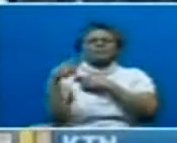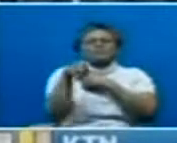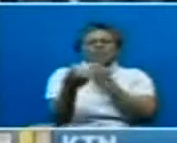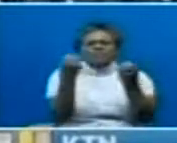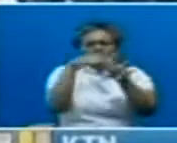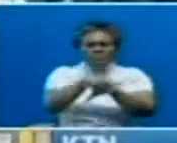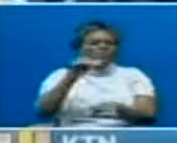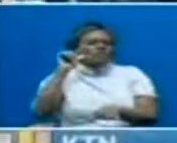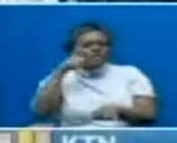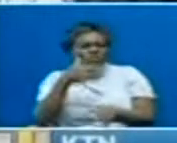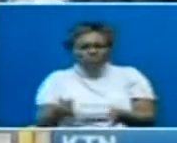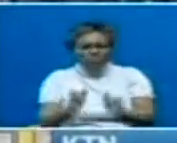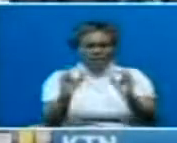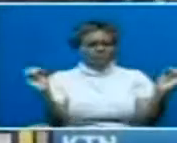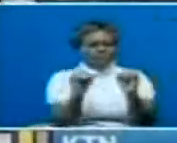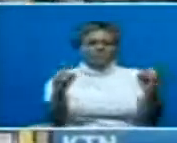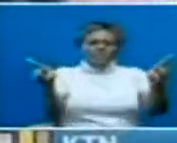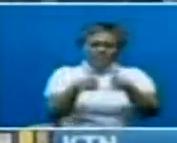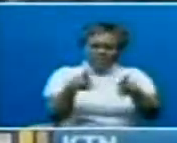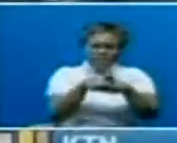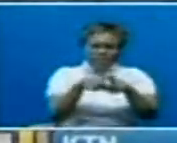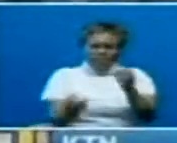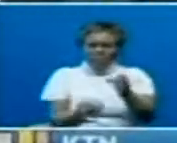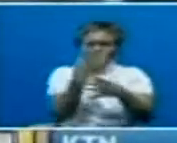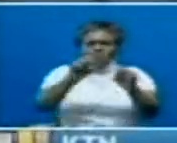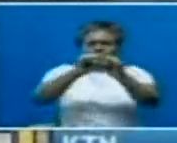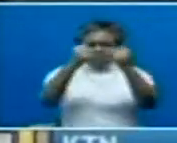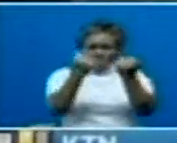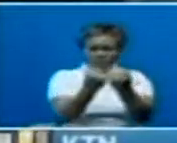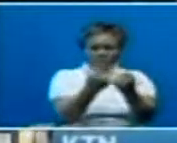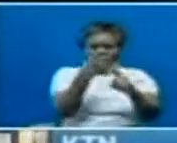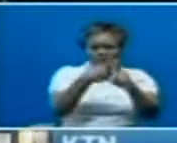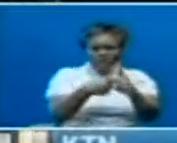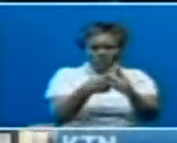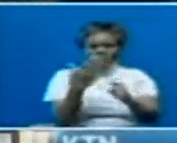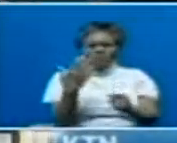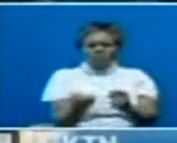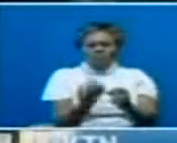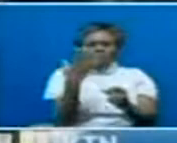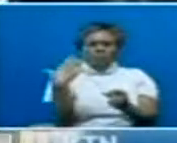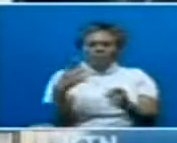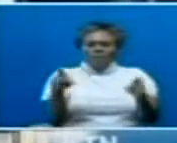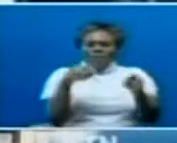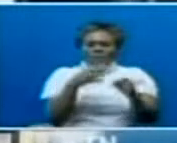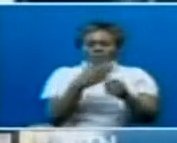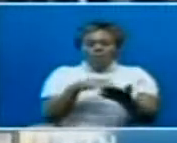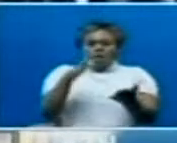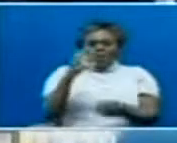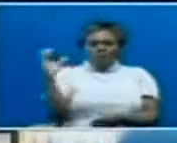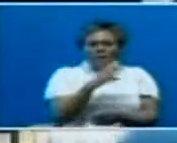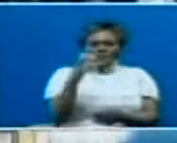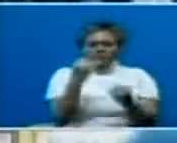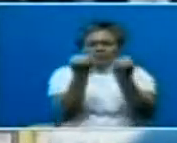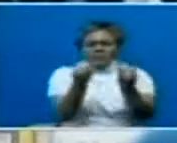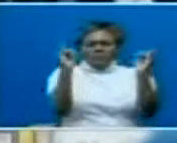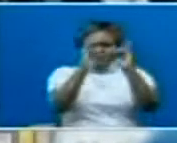fit into the new structure. The firm will also re-engineer its systems to turn from a product-based bank to a more customer-oriented